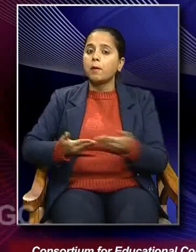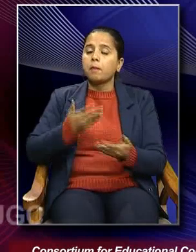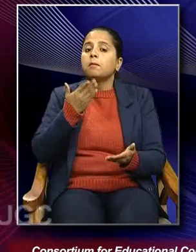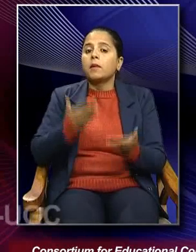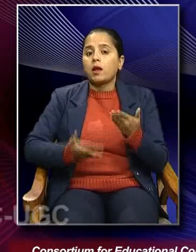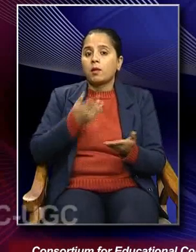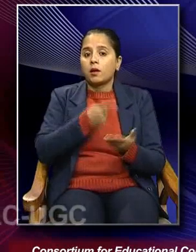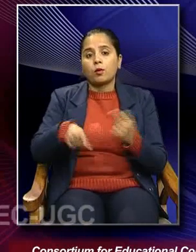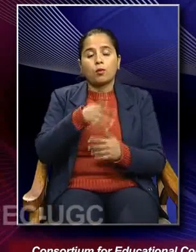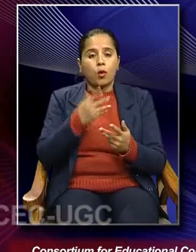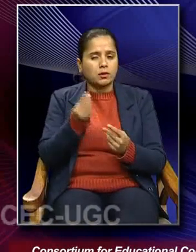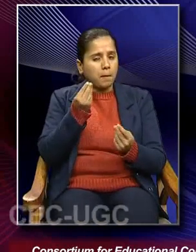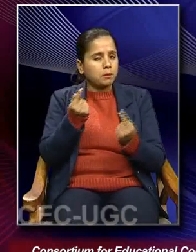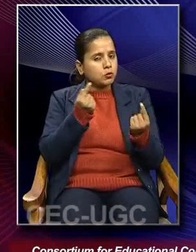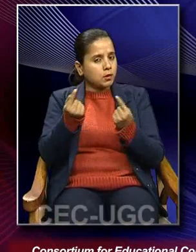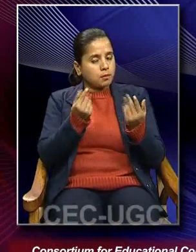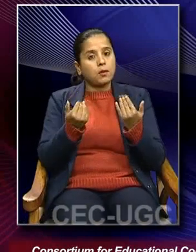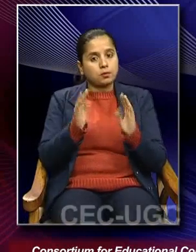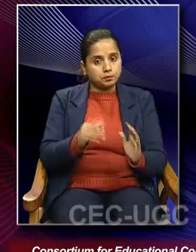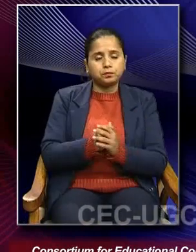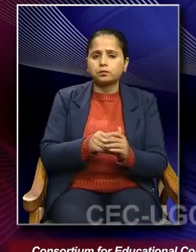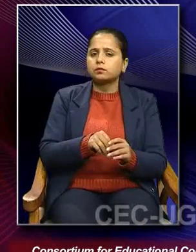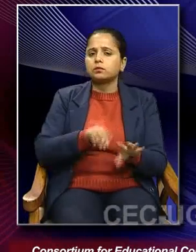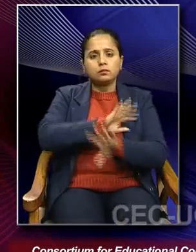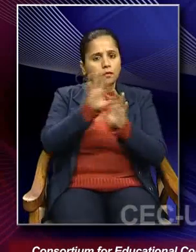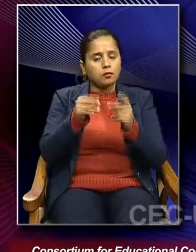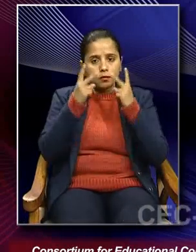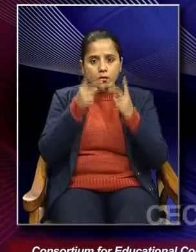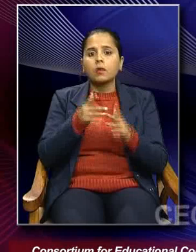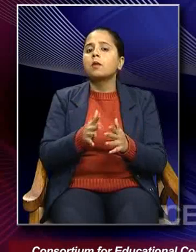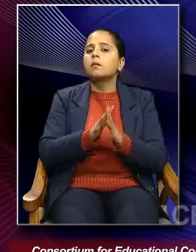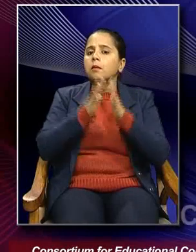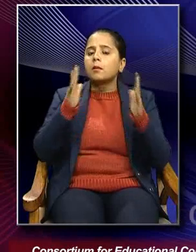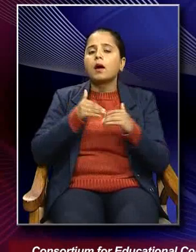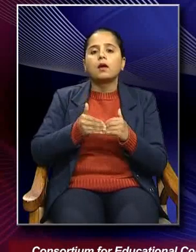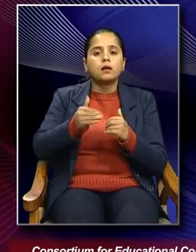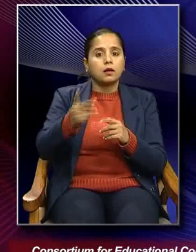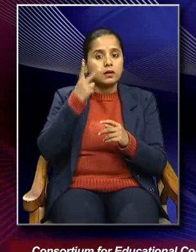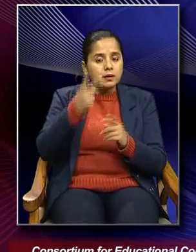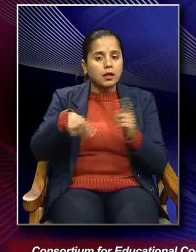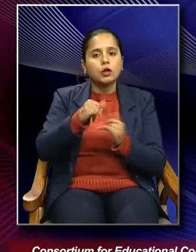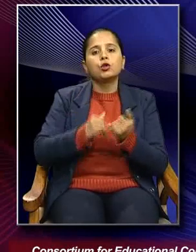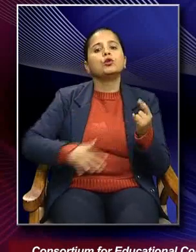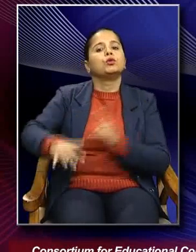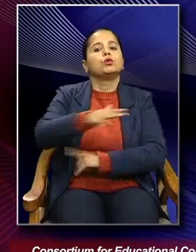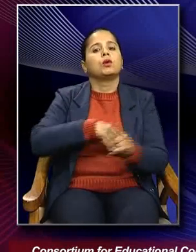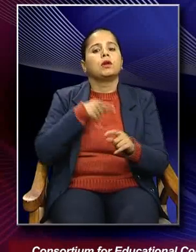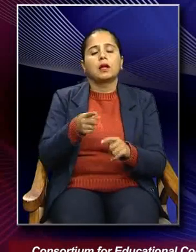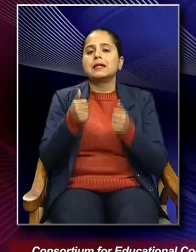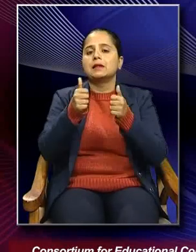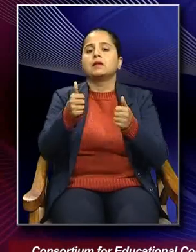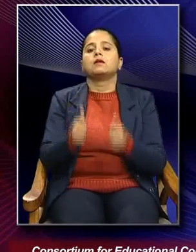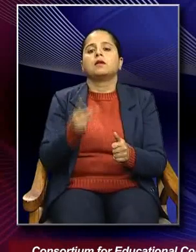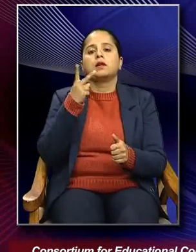be cynical too. All in all, to a great extent, society is a result